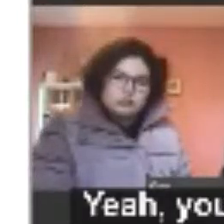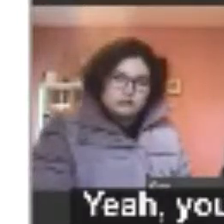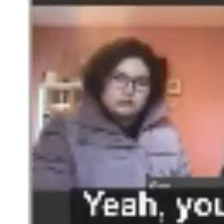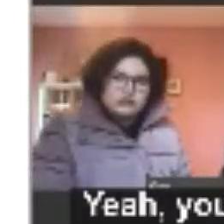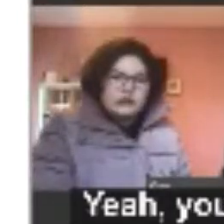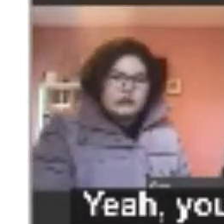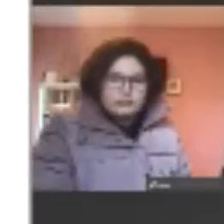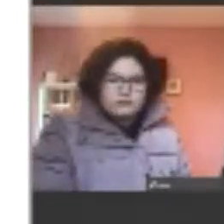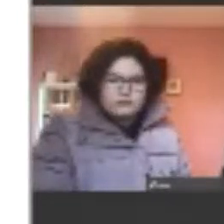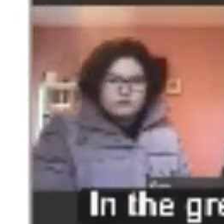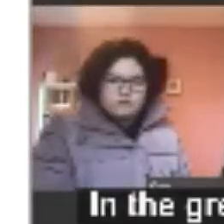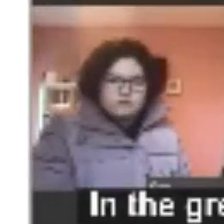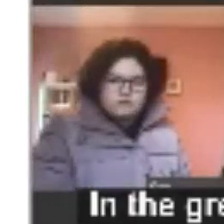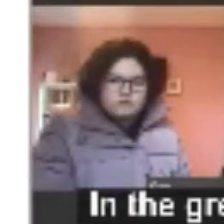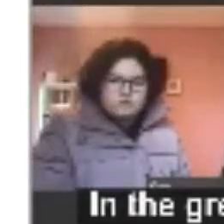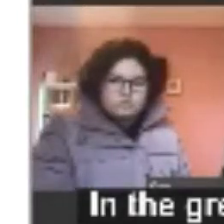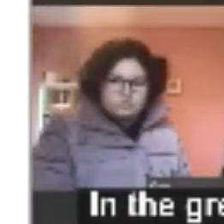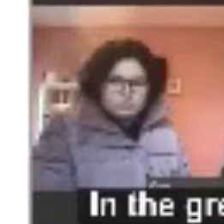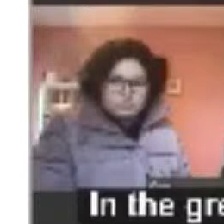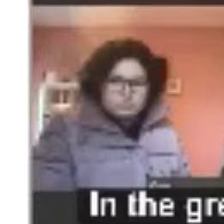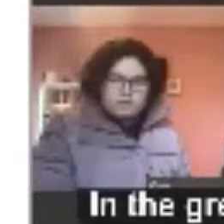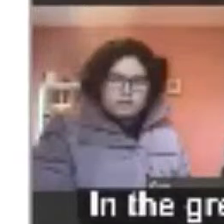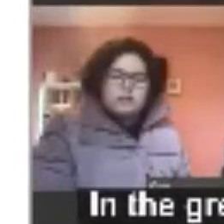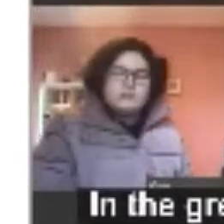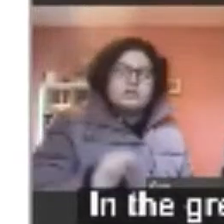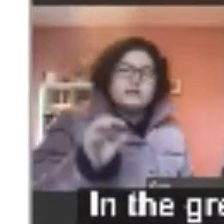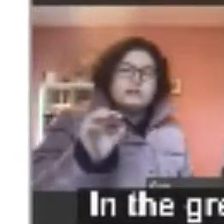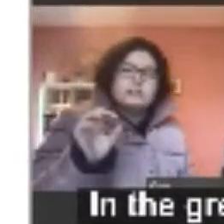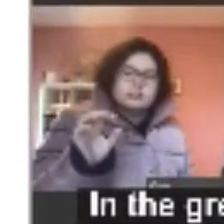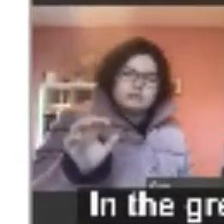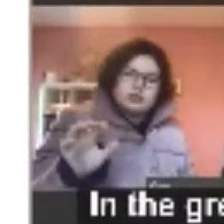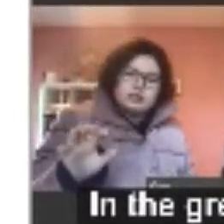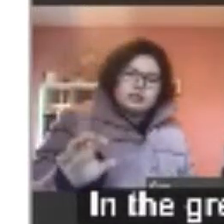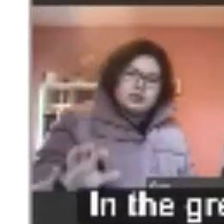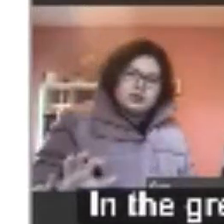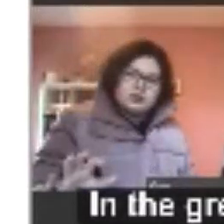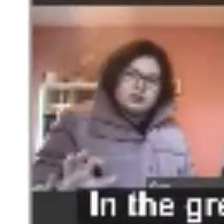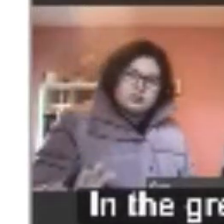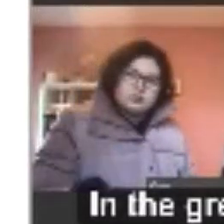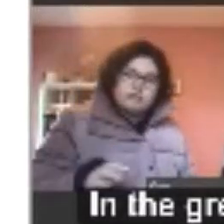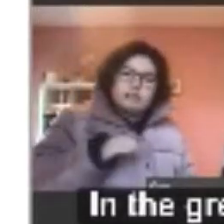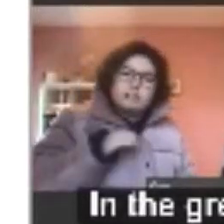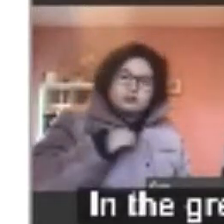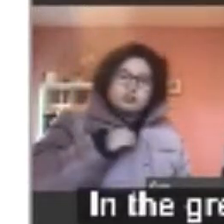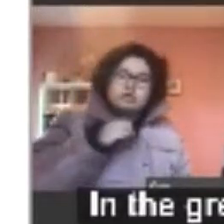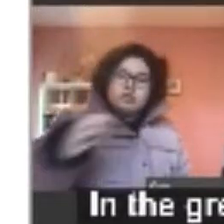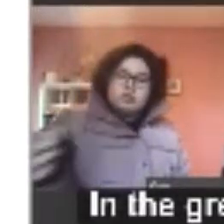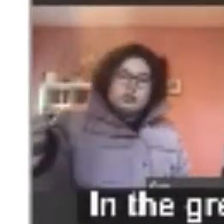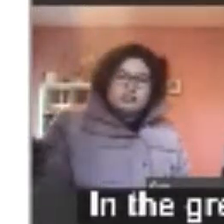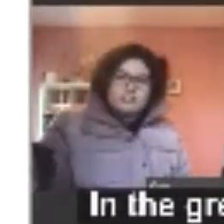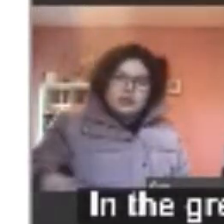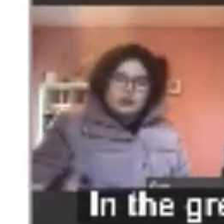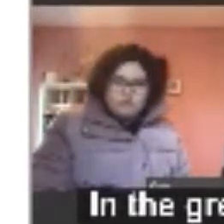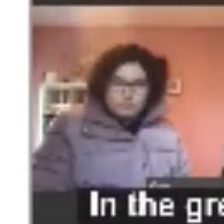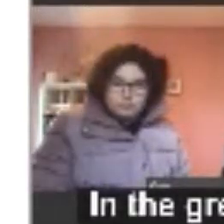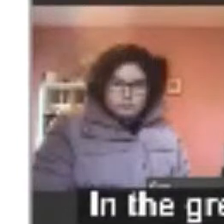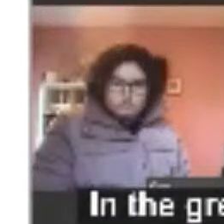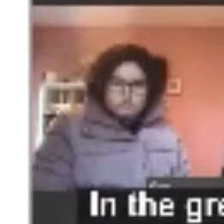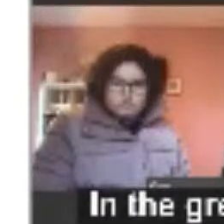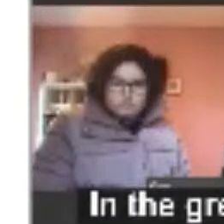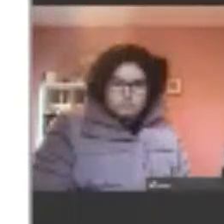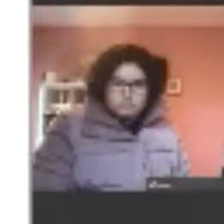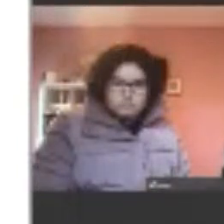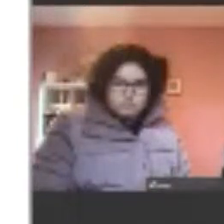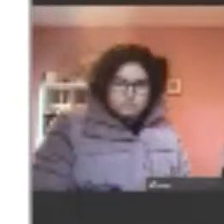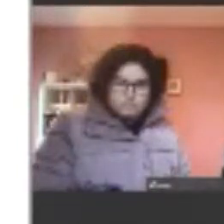control yourself. okay. If you're in the green zone, you're in control yourself.